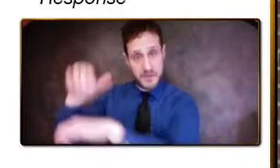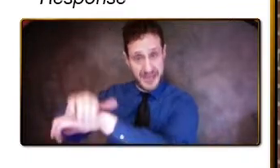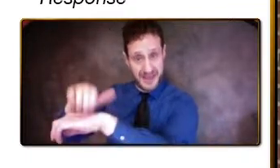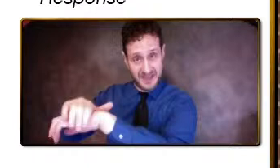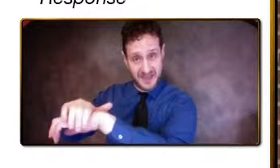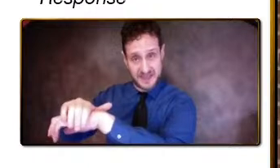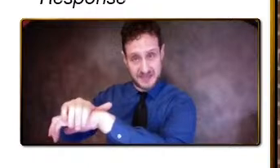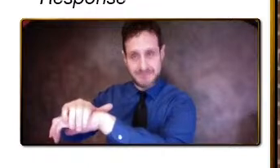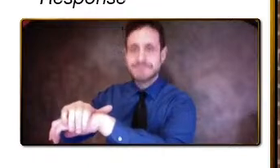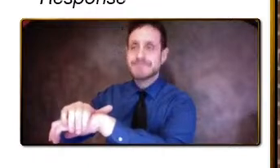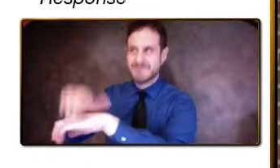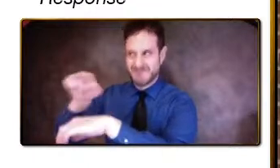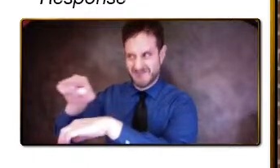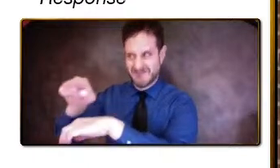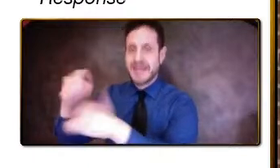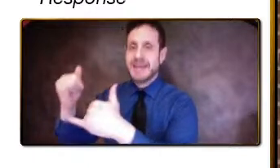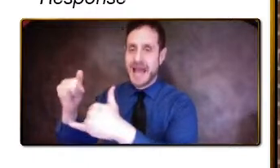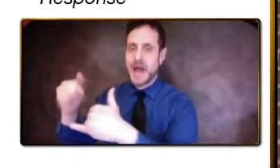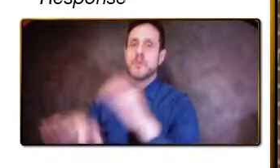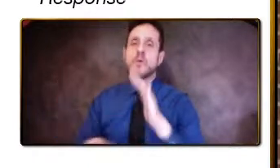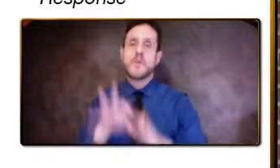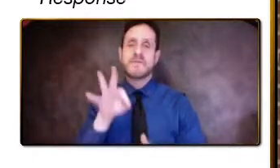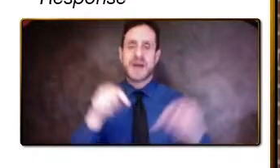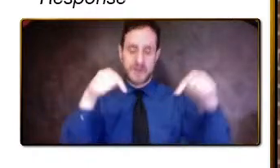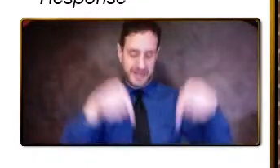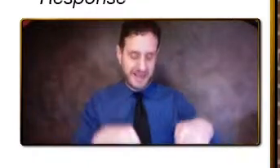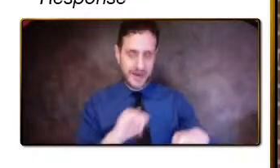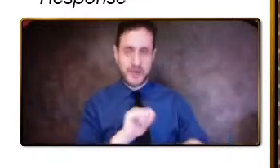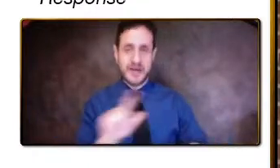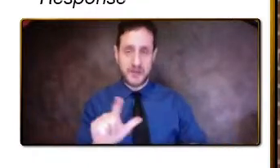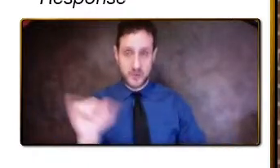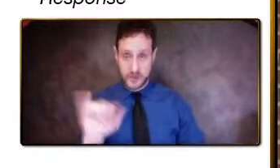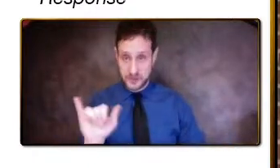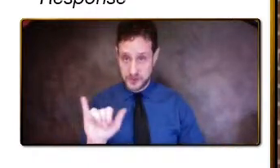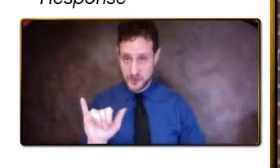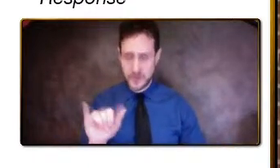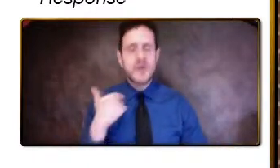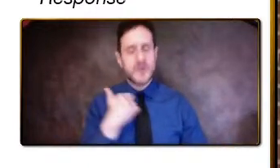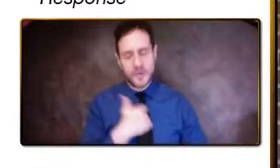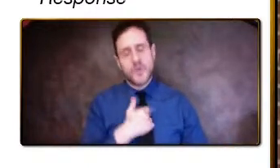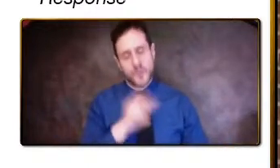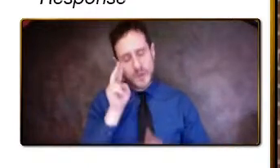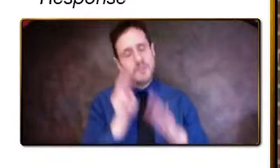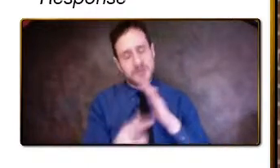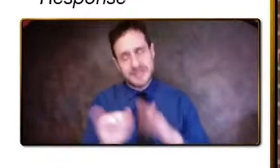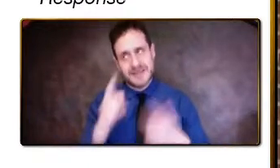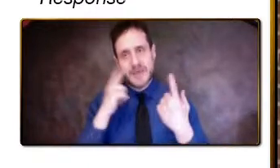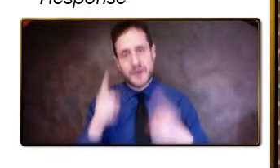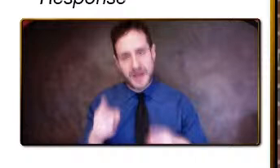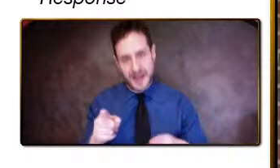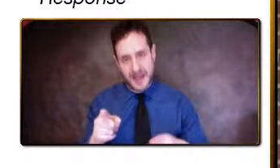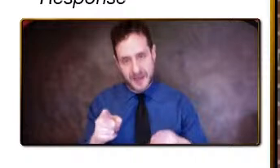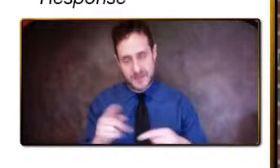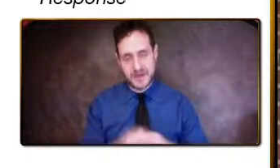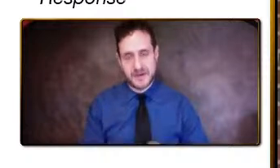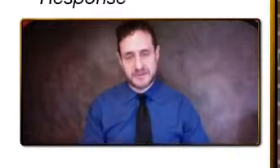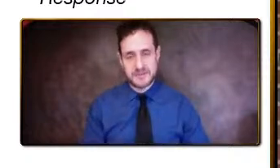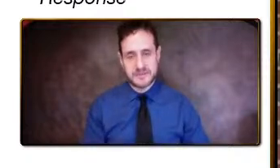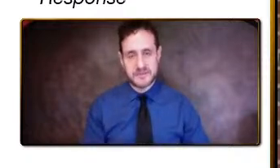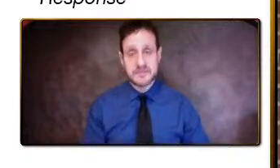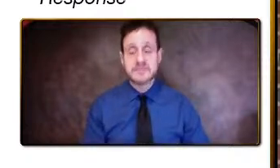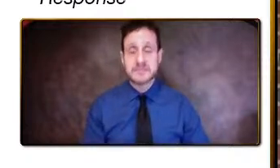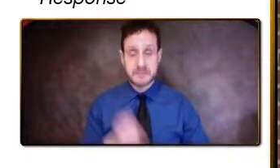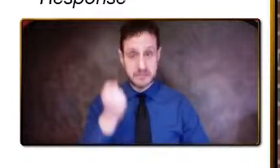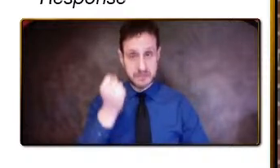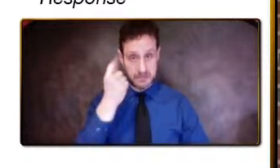the UK has been identified in Illinois as we expected it would be found. As we move towards